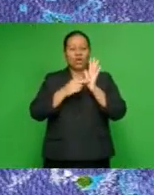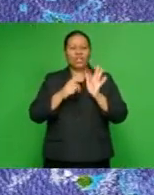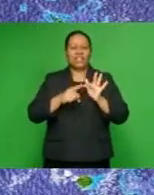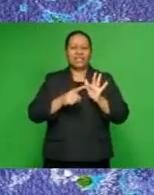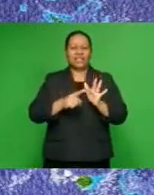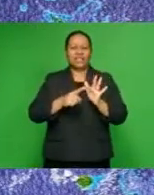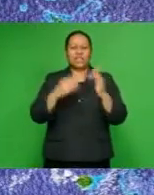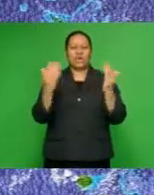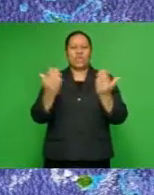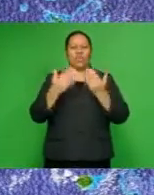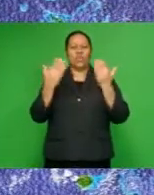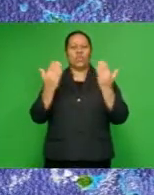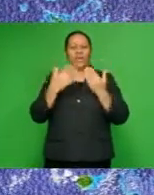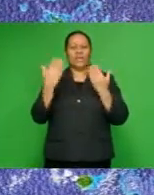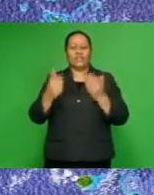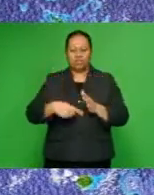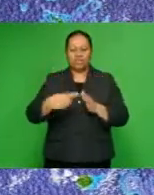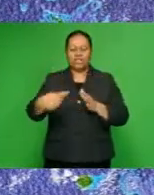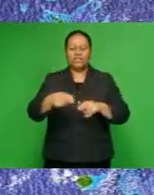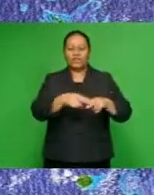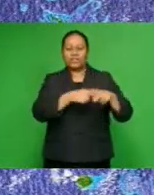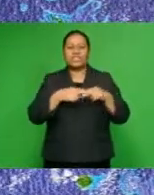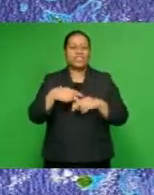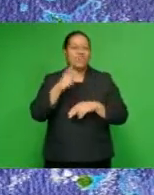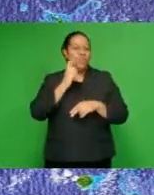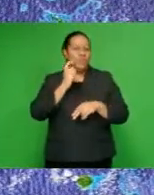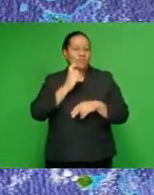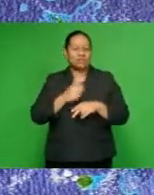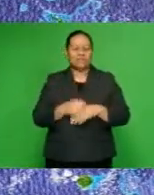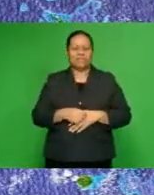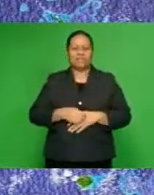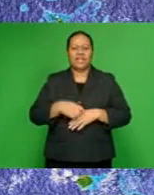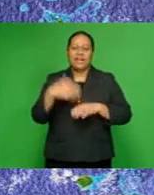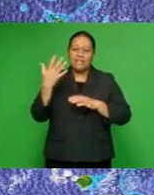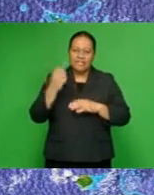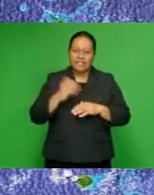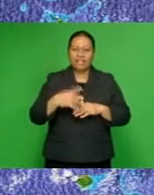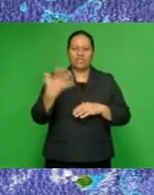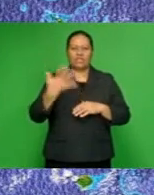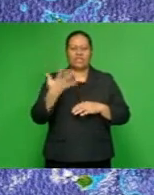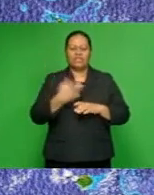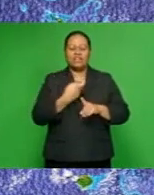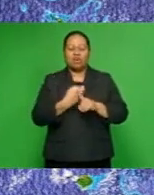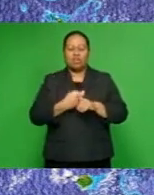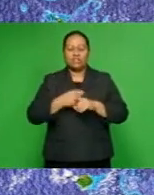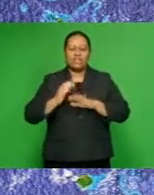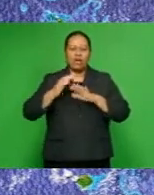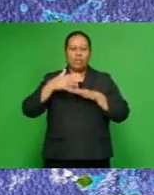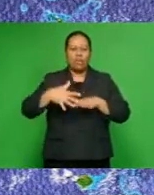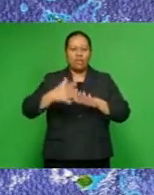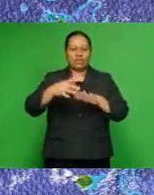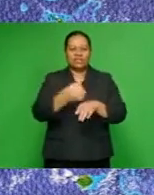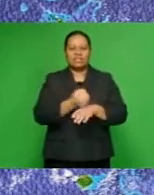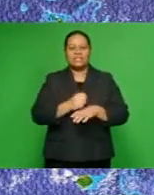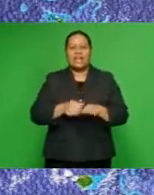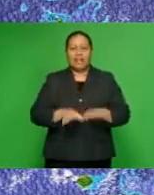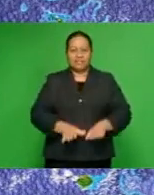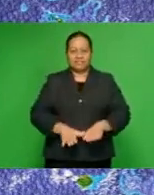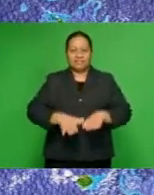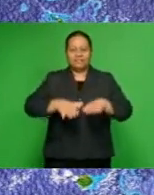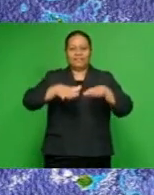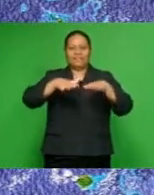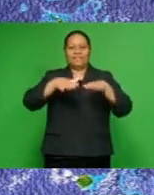flow prevails over Fiji waters. Northeast winds 10 to 15 knots, moderate seas. Turning to the tides, high tide was